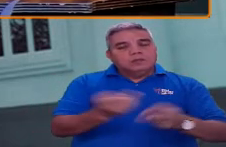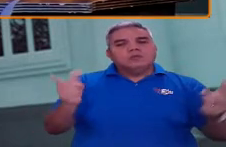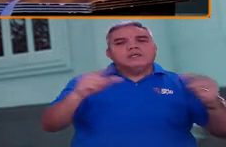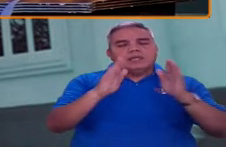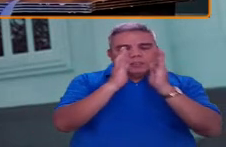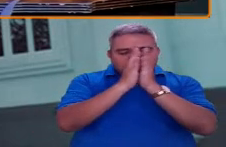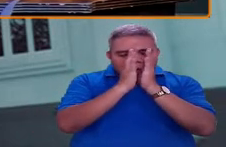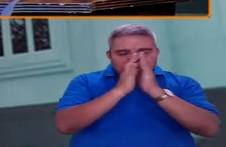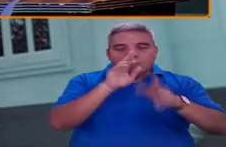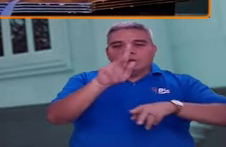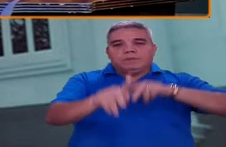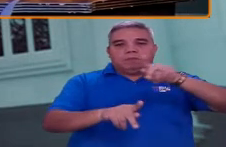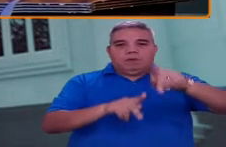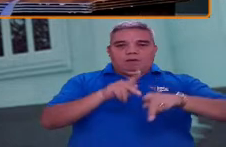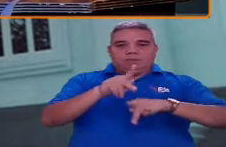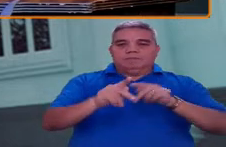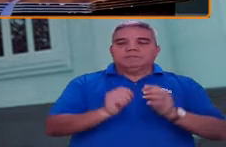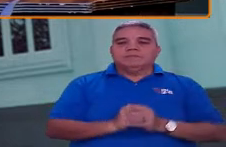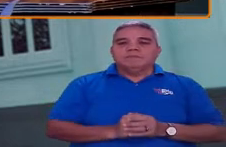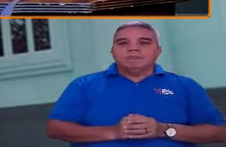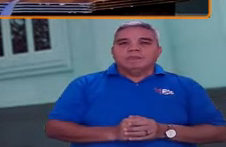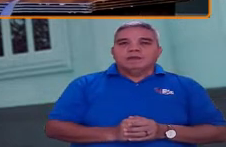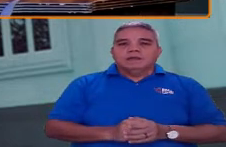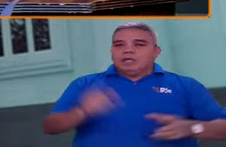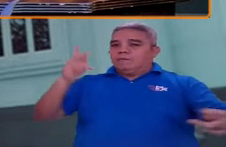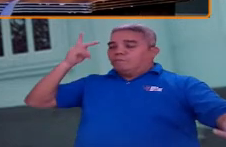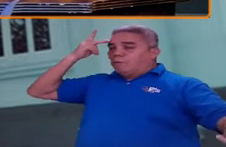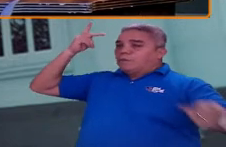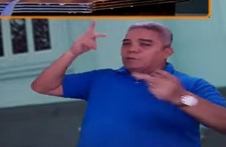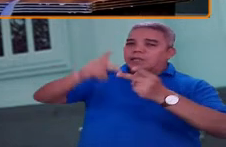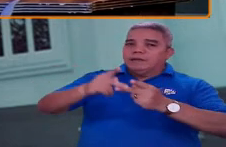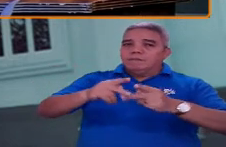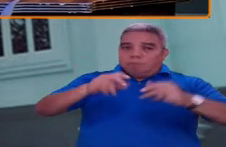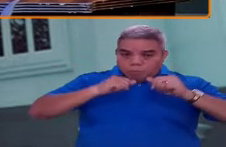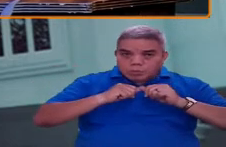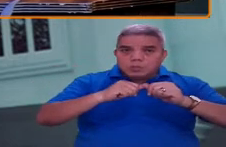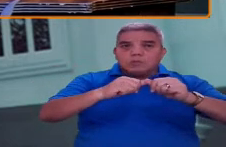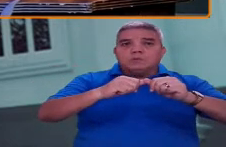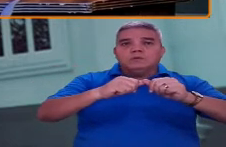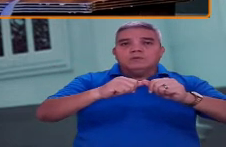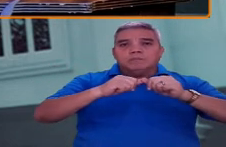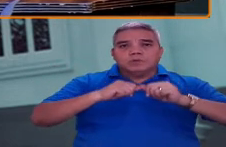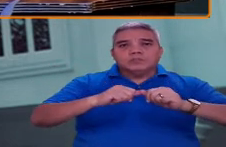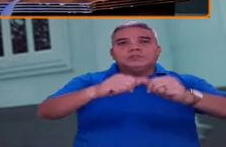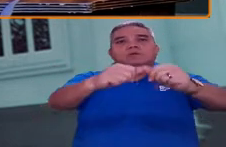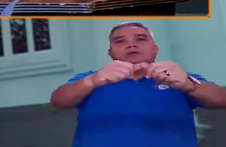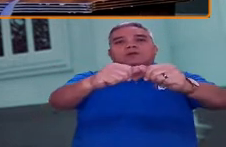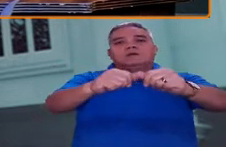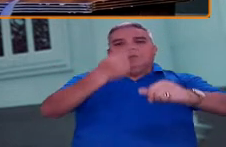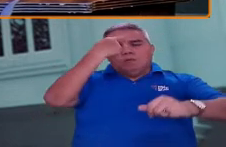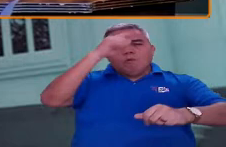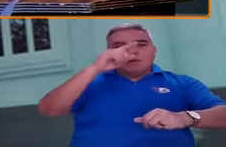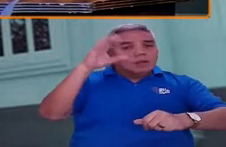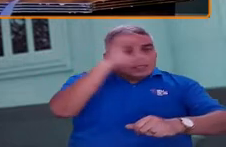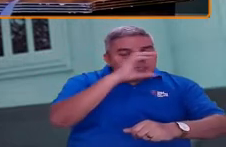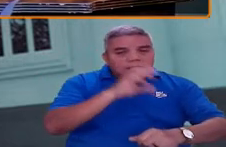us pray for people. Then purposely pursue for